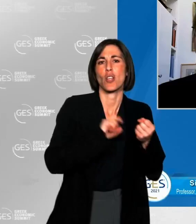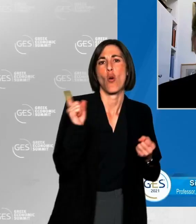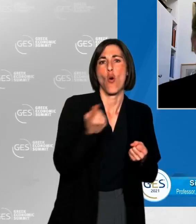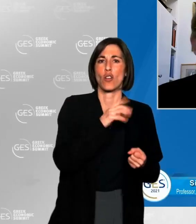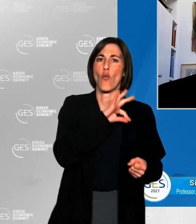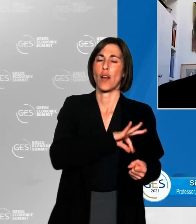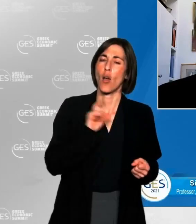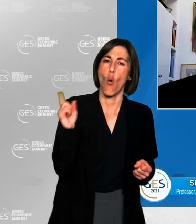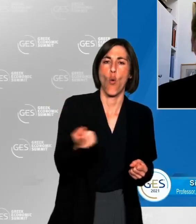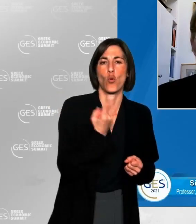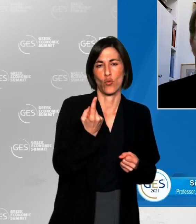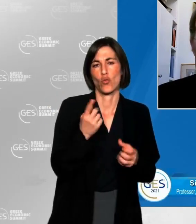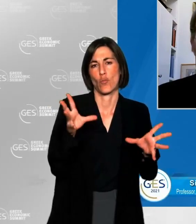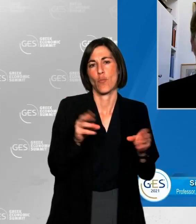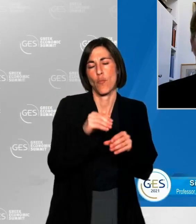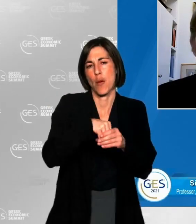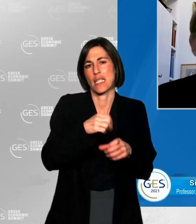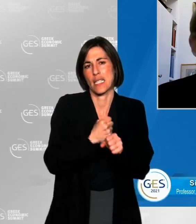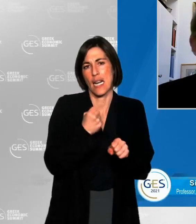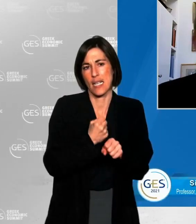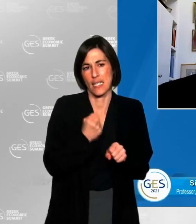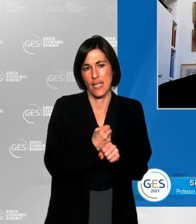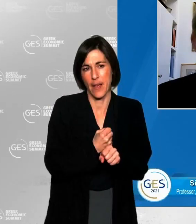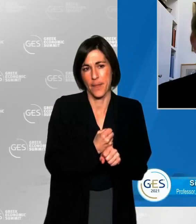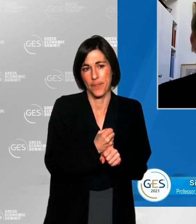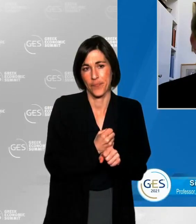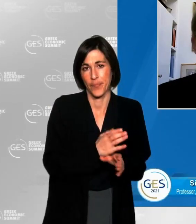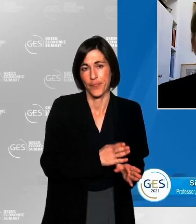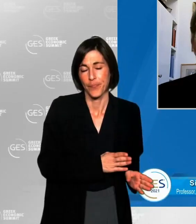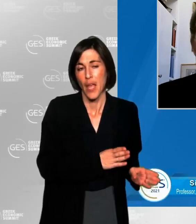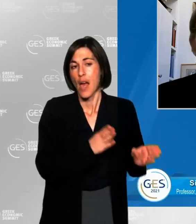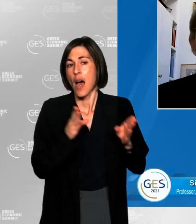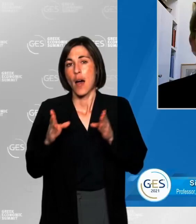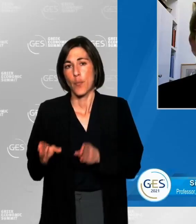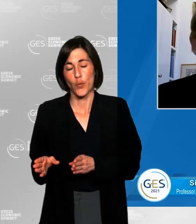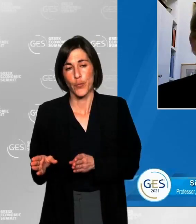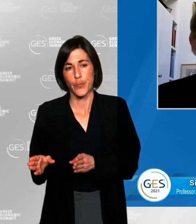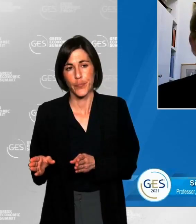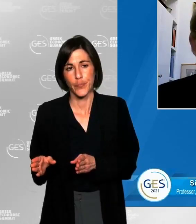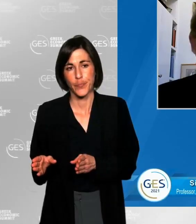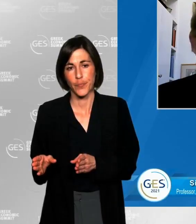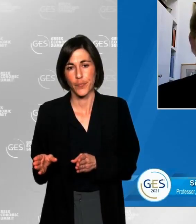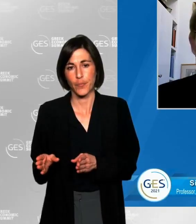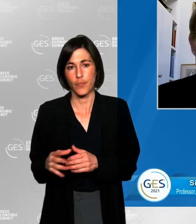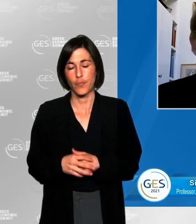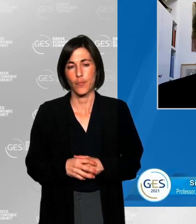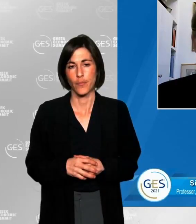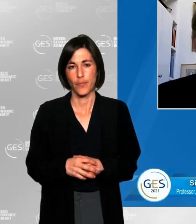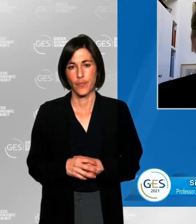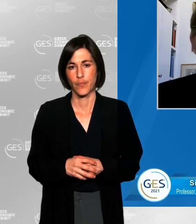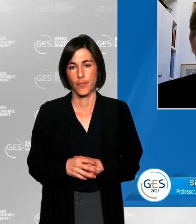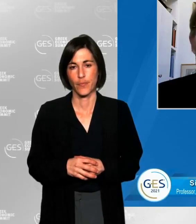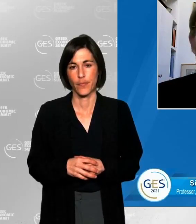is a view, which I very frequently come across, which is, in my view, completely wrong view,